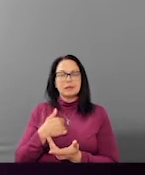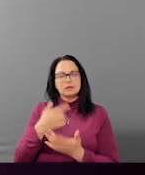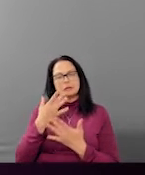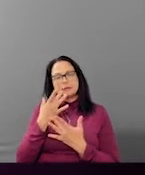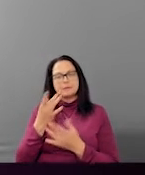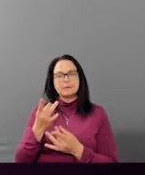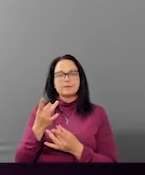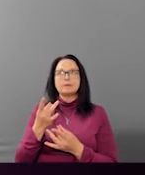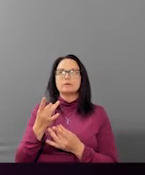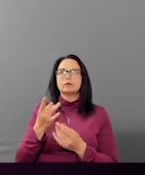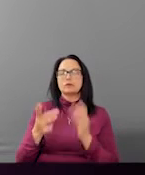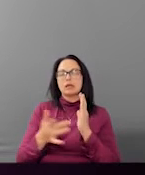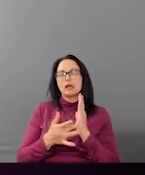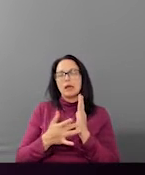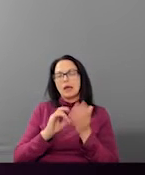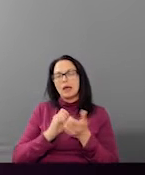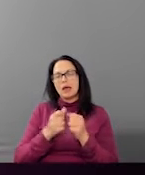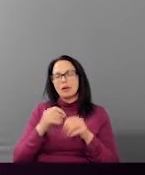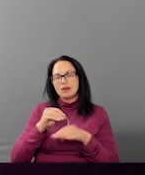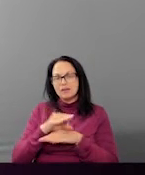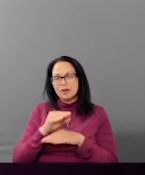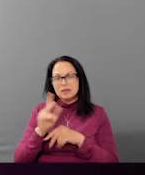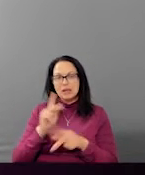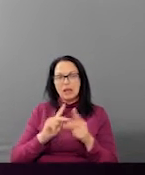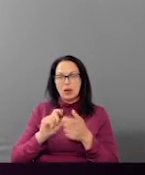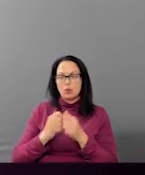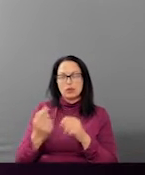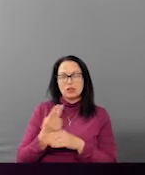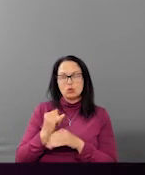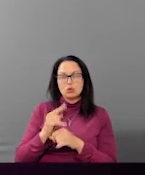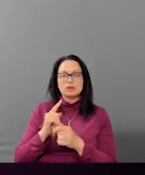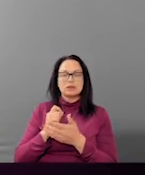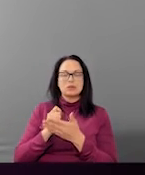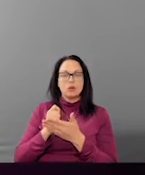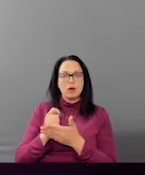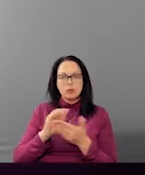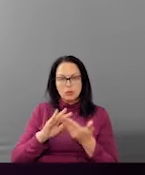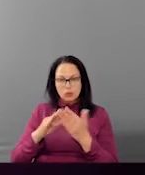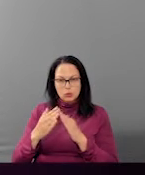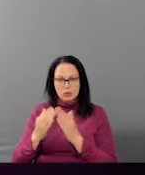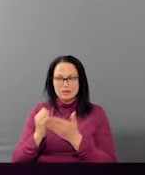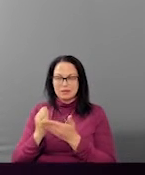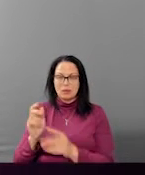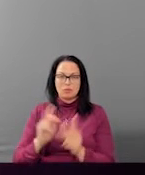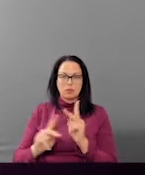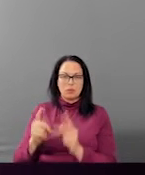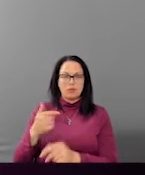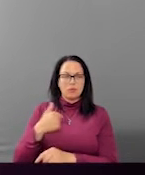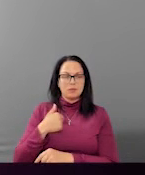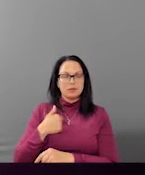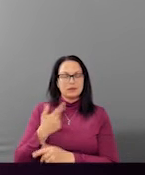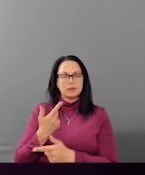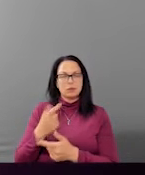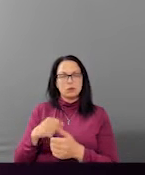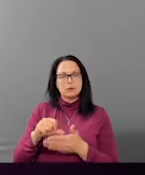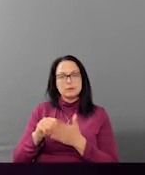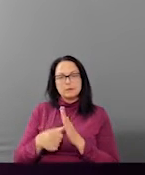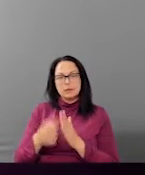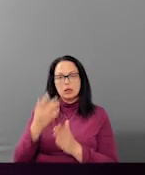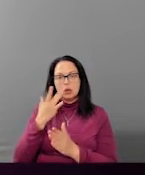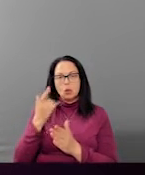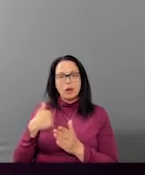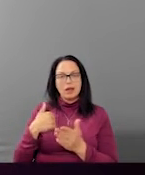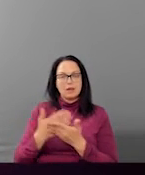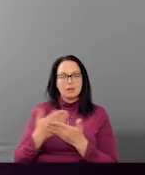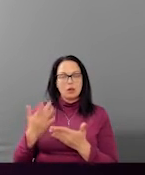affects people, how we can leverage it to help people, how we can help communities. So for me, kind of what stands out for why I'm here and why I'm